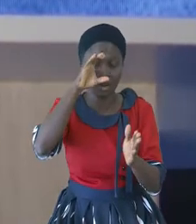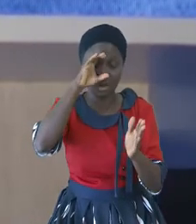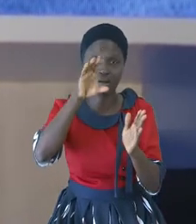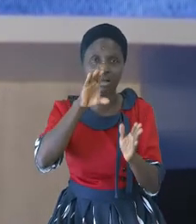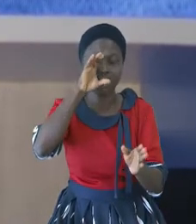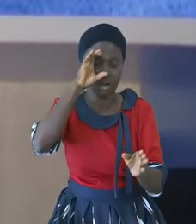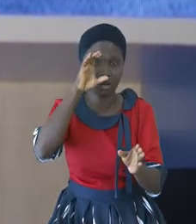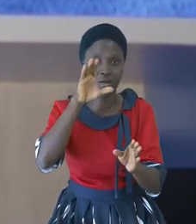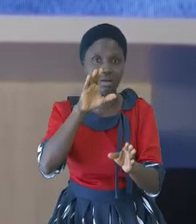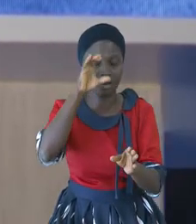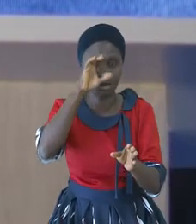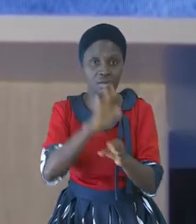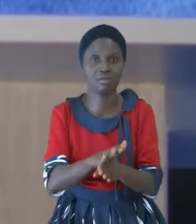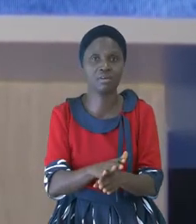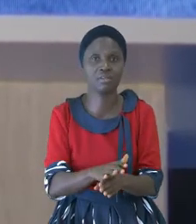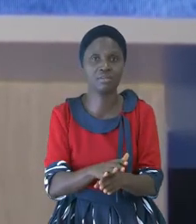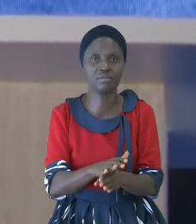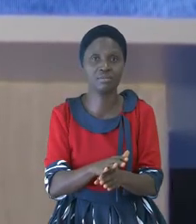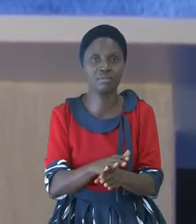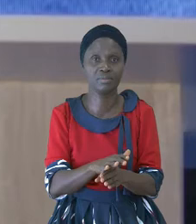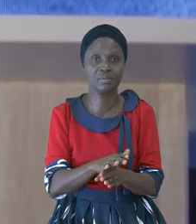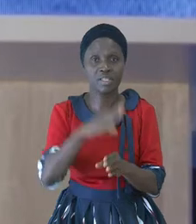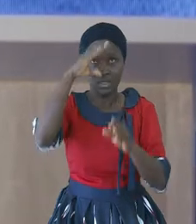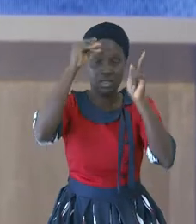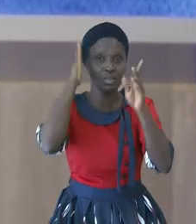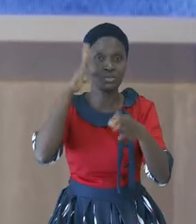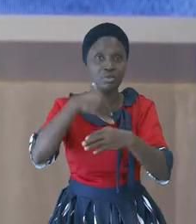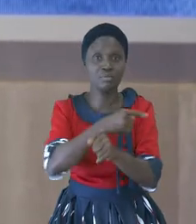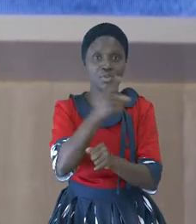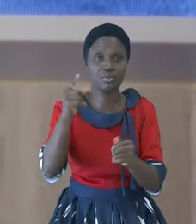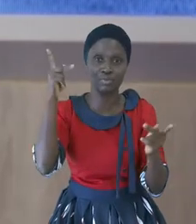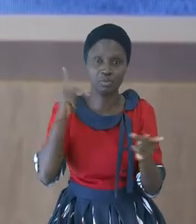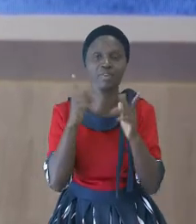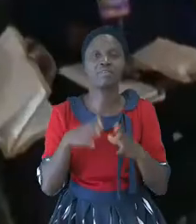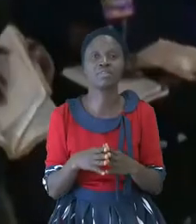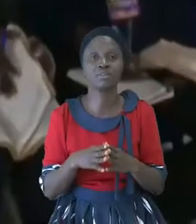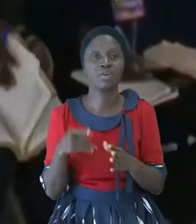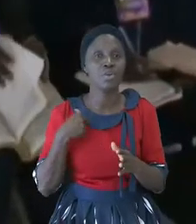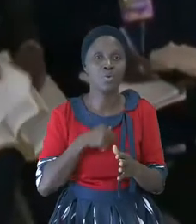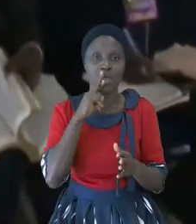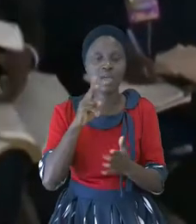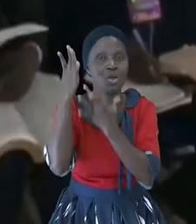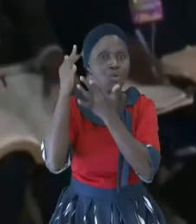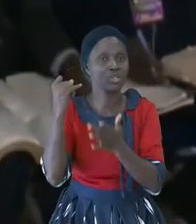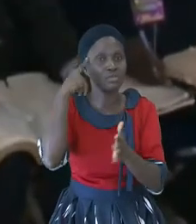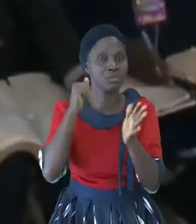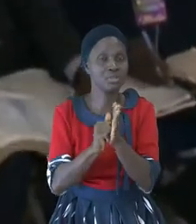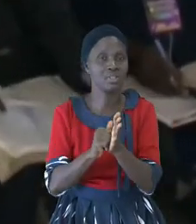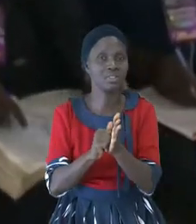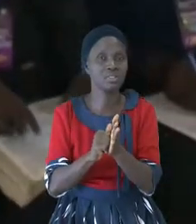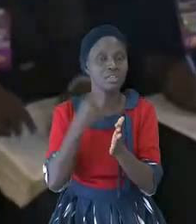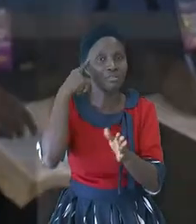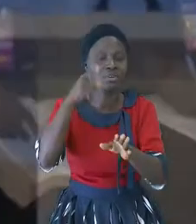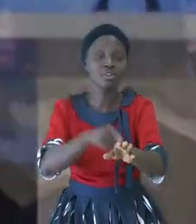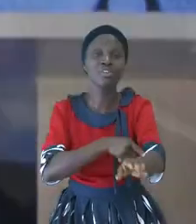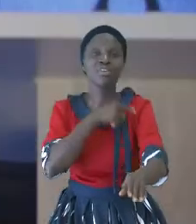you perfect. Amen. We've been waiting for that for a long time. We tried, we struggled,